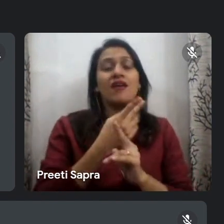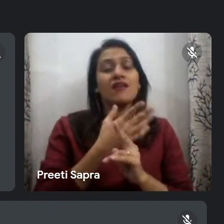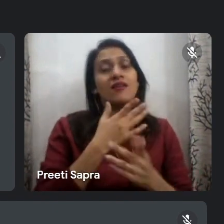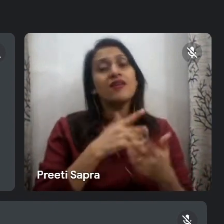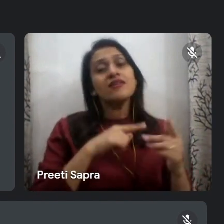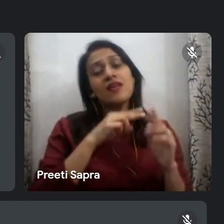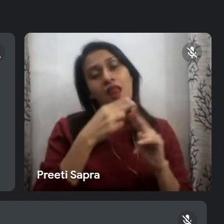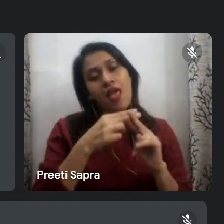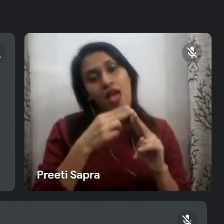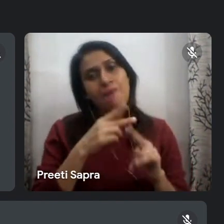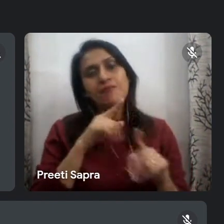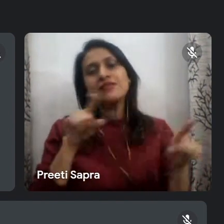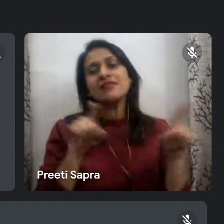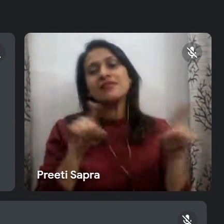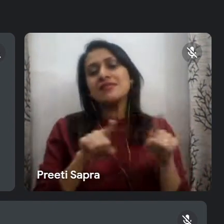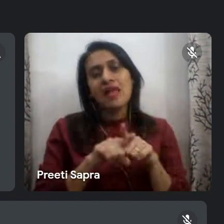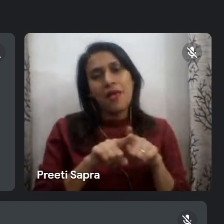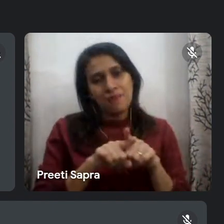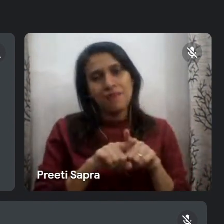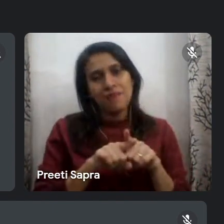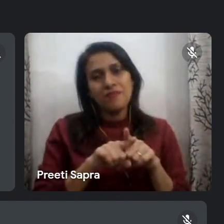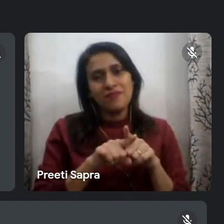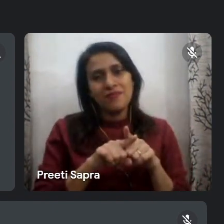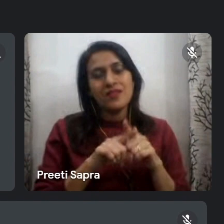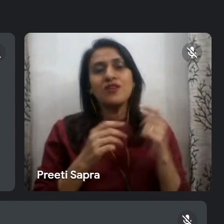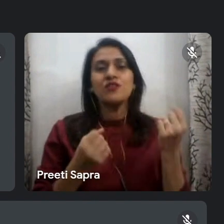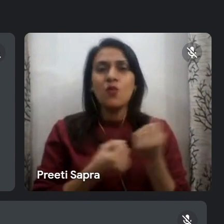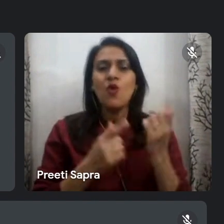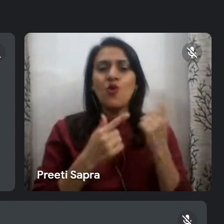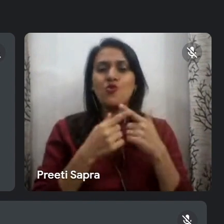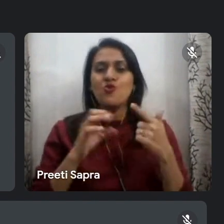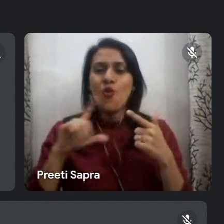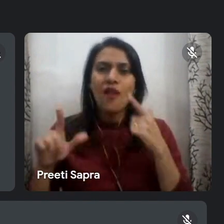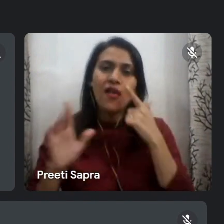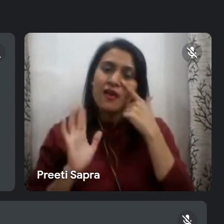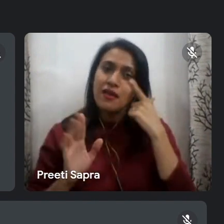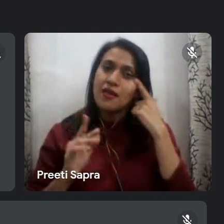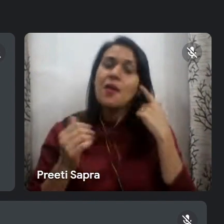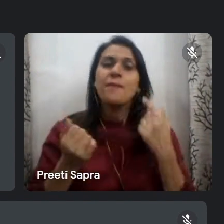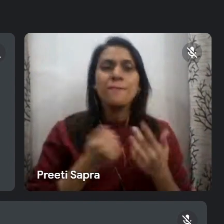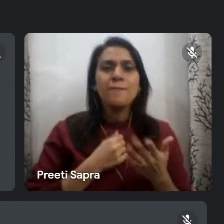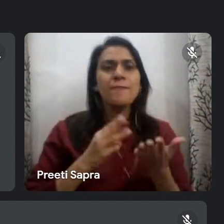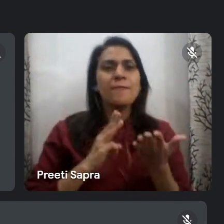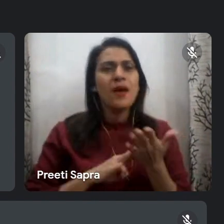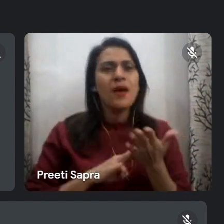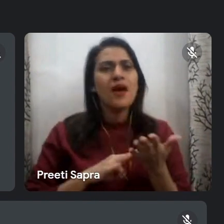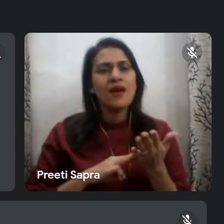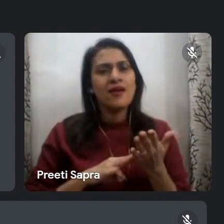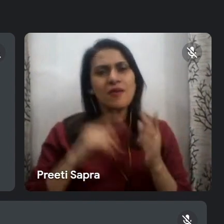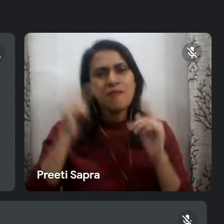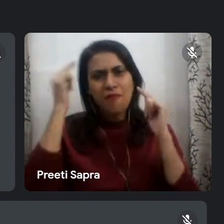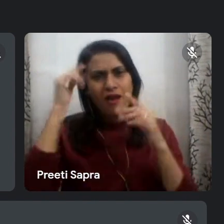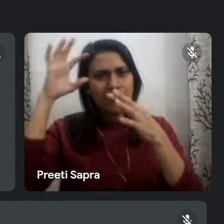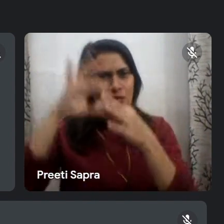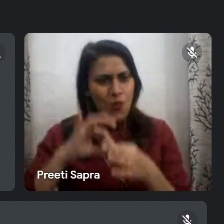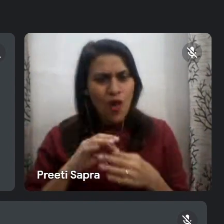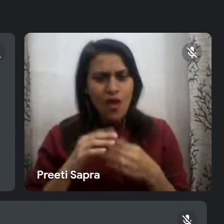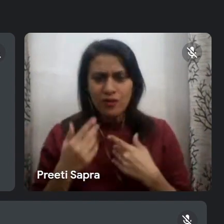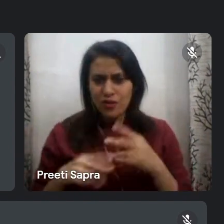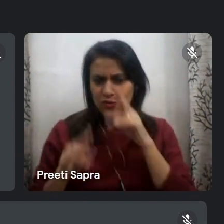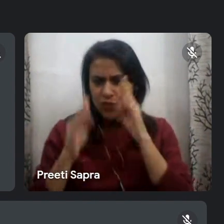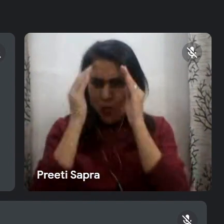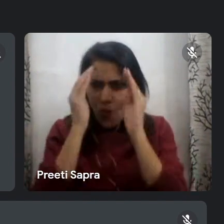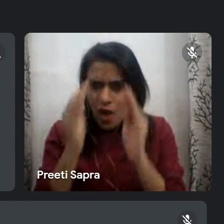using alternative methods, different method of speaking and using mind maps, audio reading methods, and also bringing about the concept